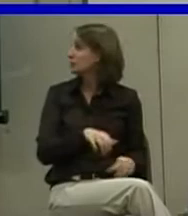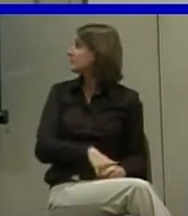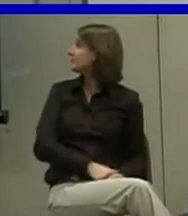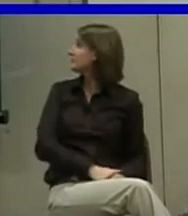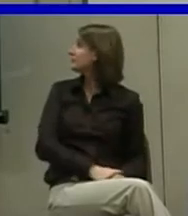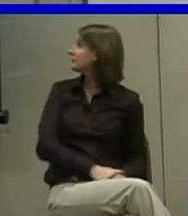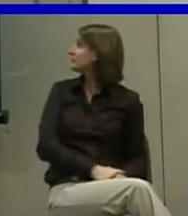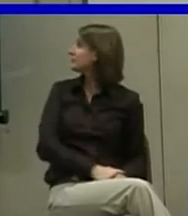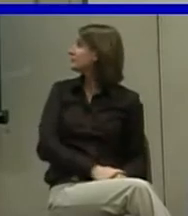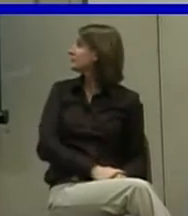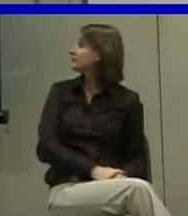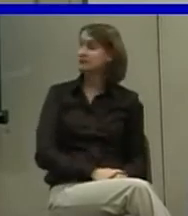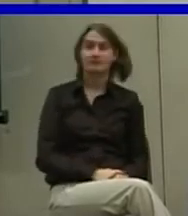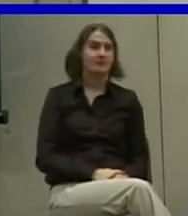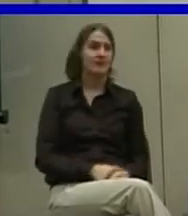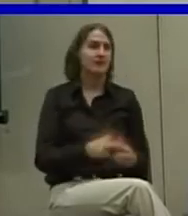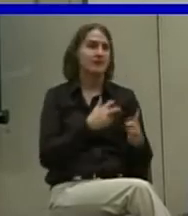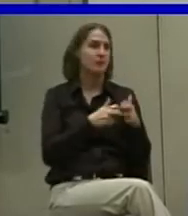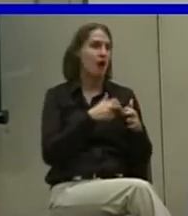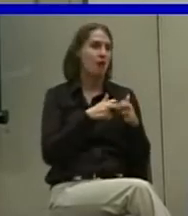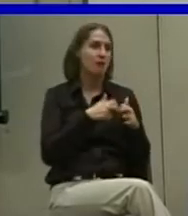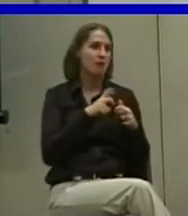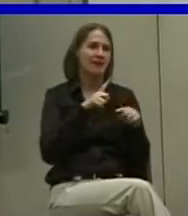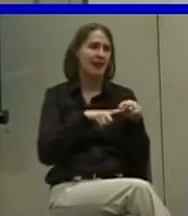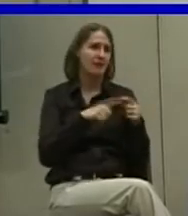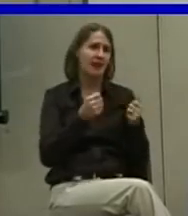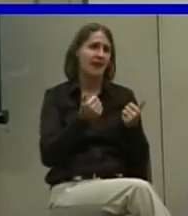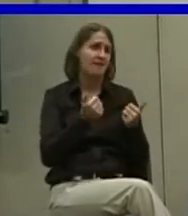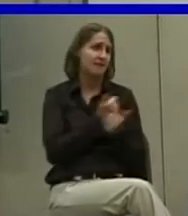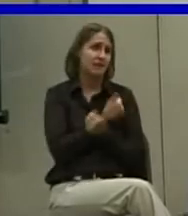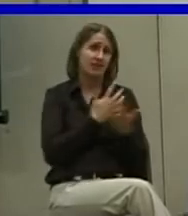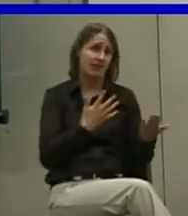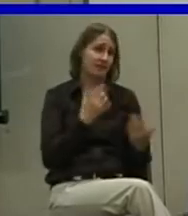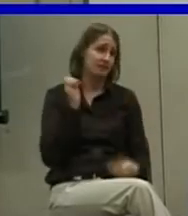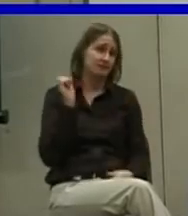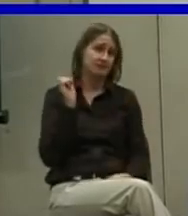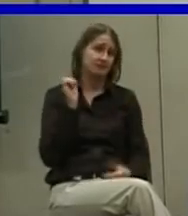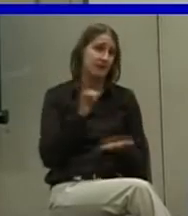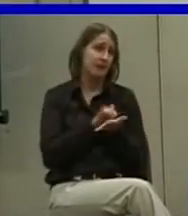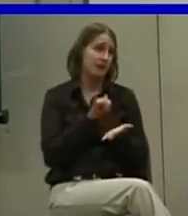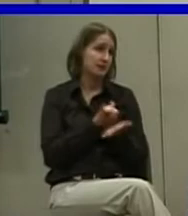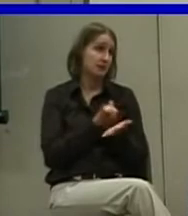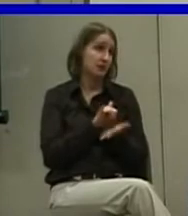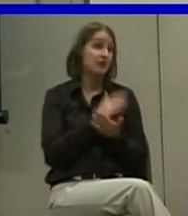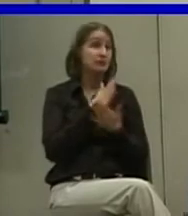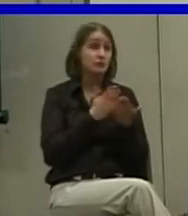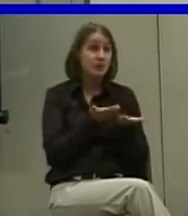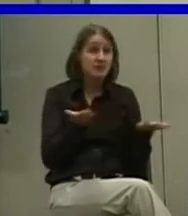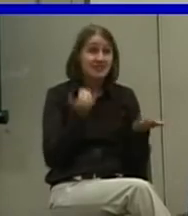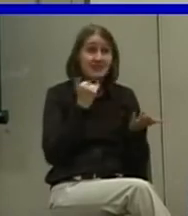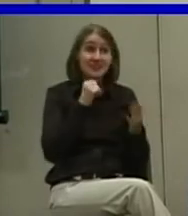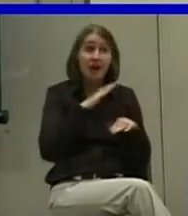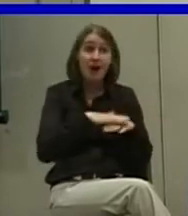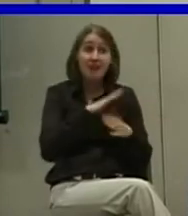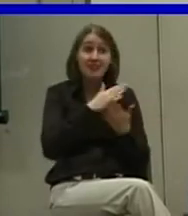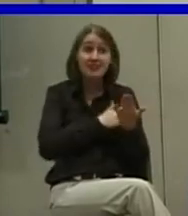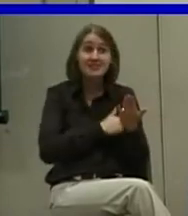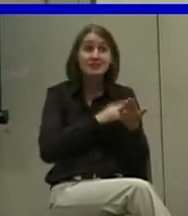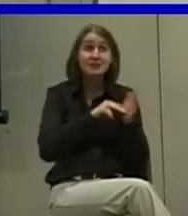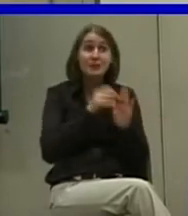The problem is, though, it can't possibly be everything, which means there are some things, if it's not on that list, it's